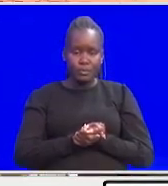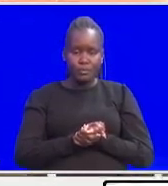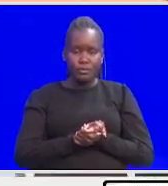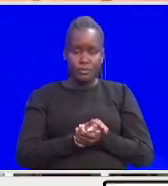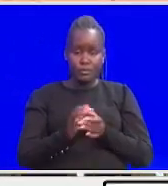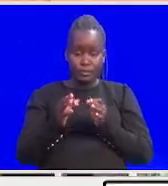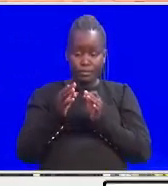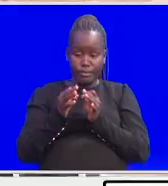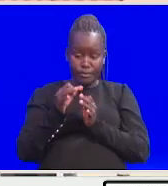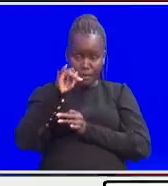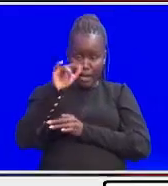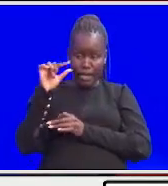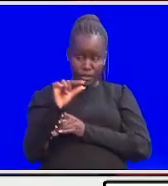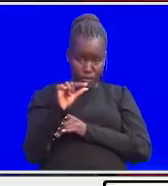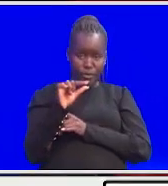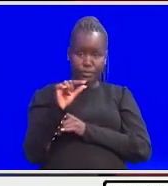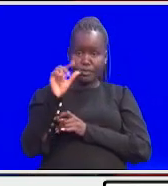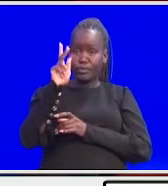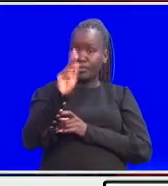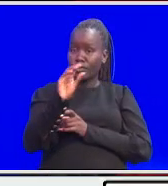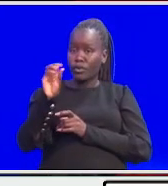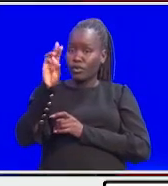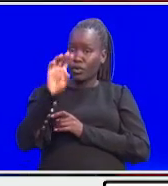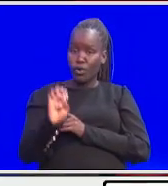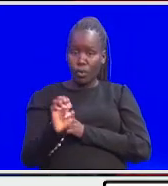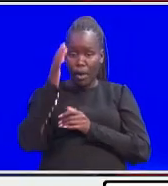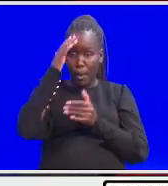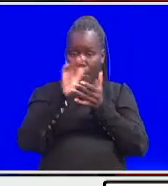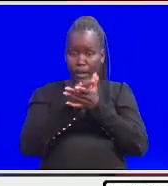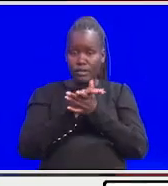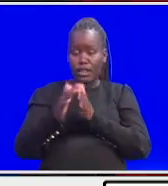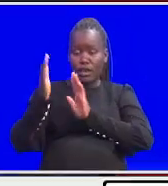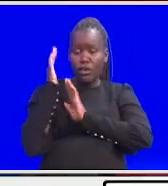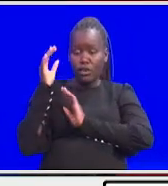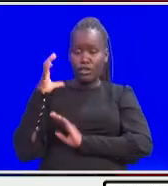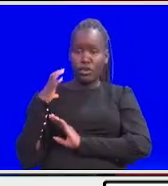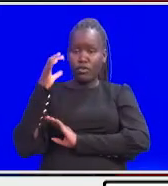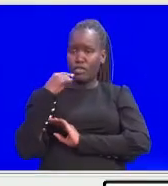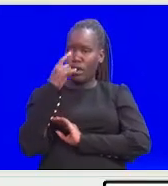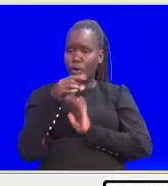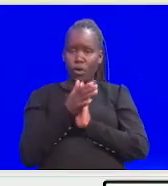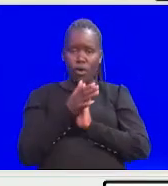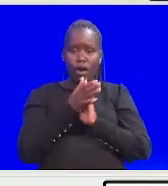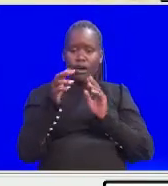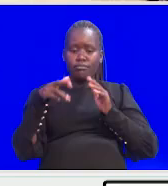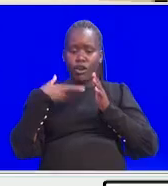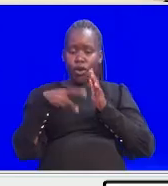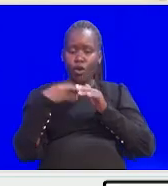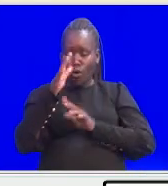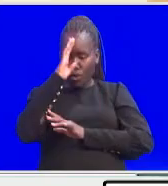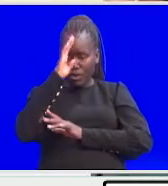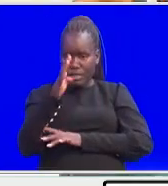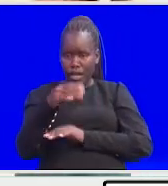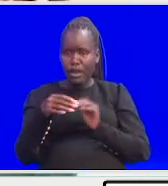Chief Justice Martha Koome believes that High Court Judge Lawrence Mugambi's security officers were recalled on Sunday. According to Koome, both